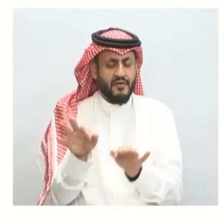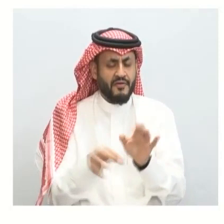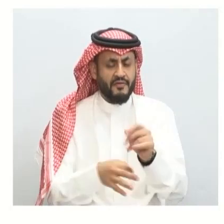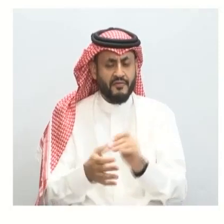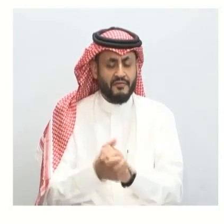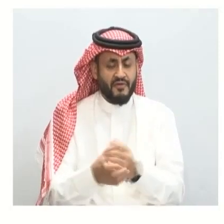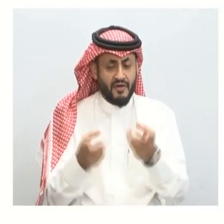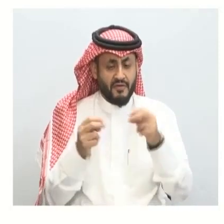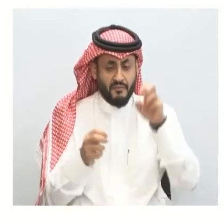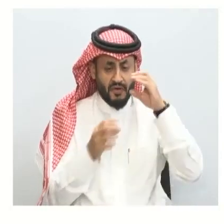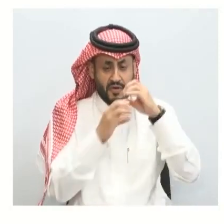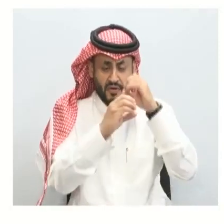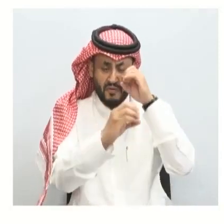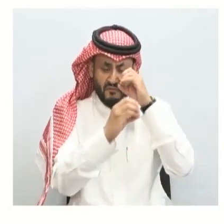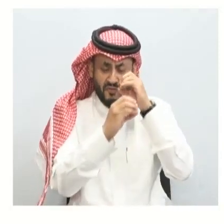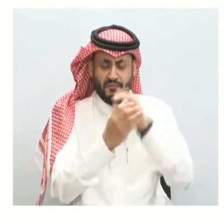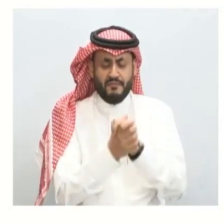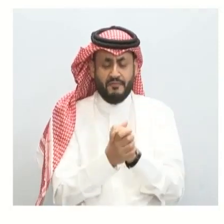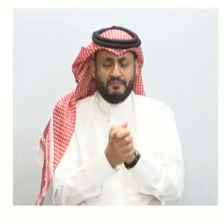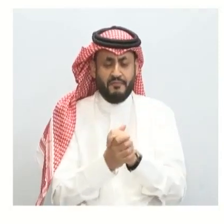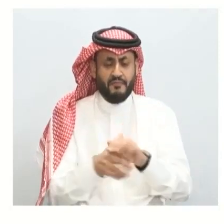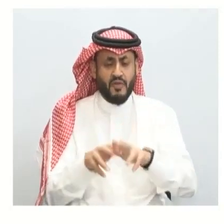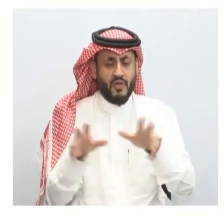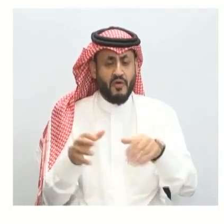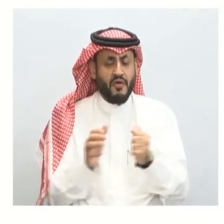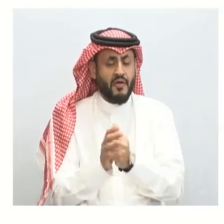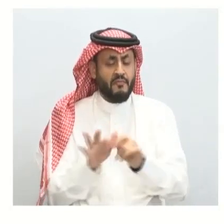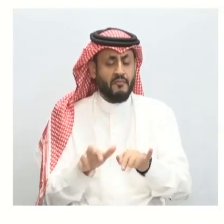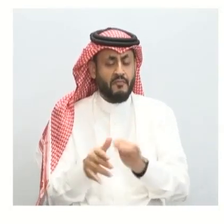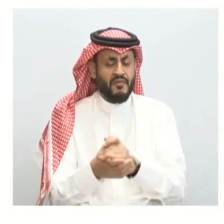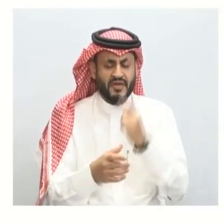Arecibo radio telescope. The home computers search